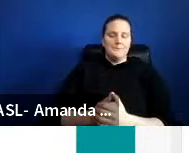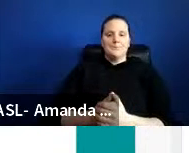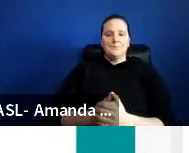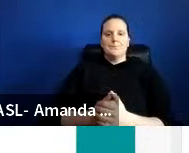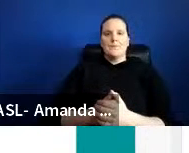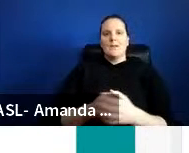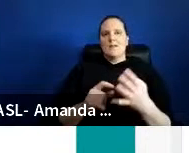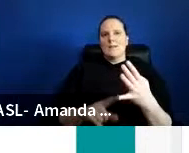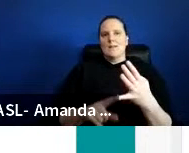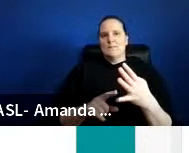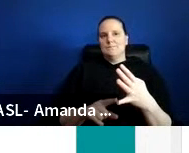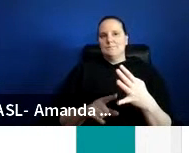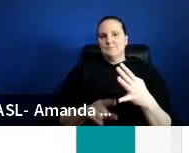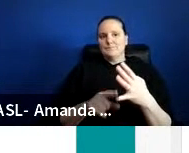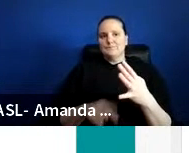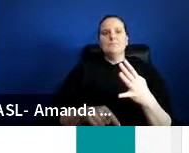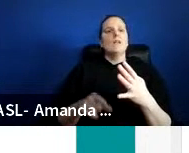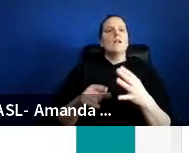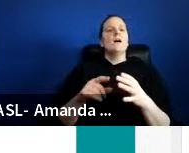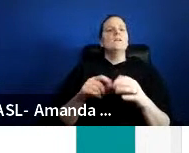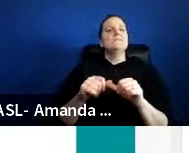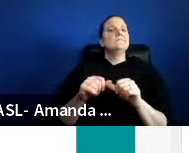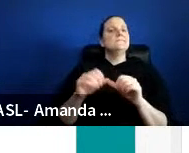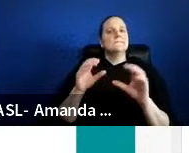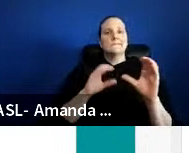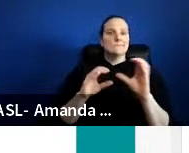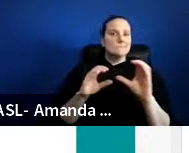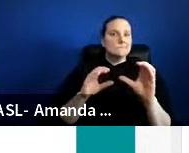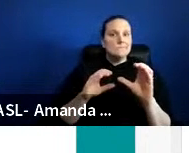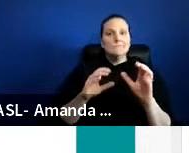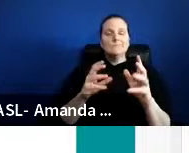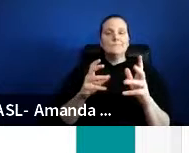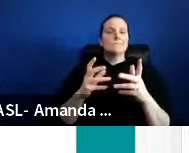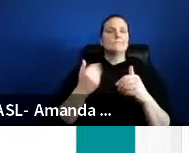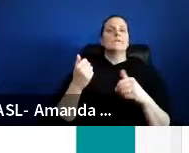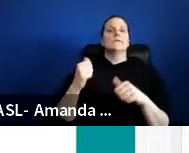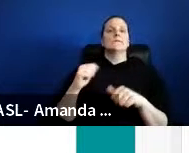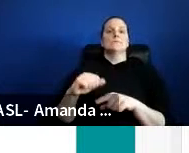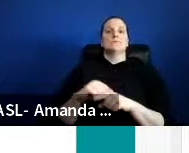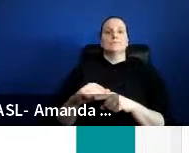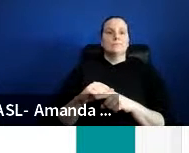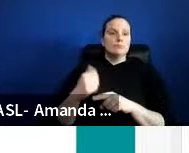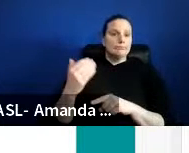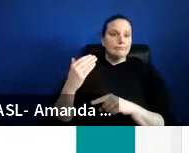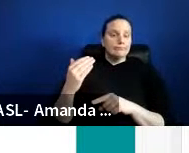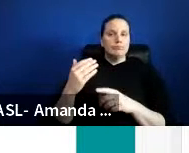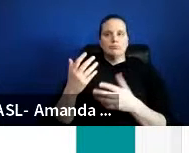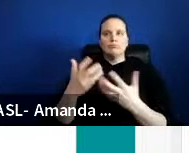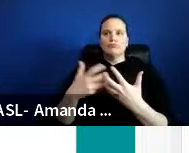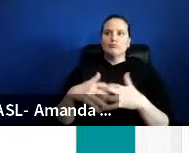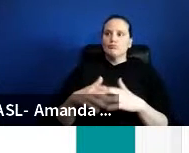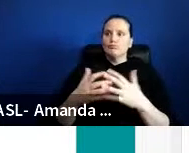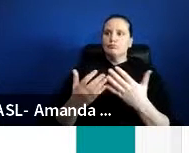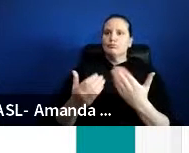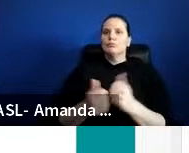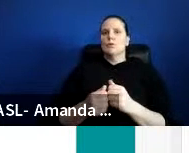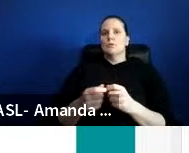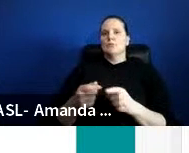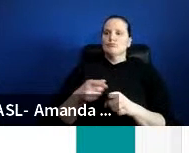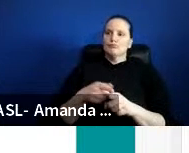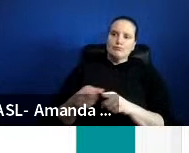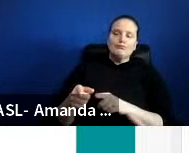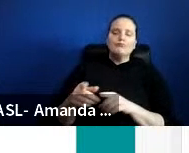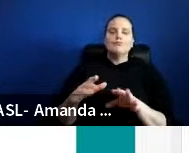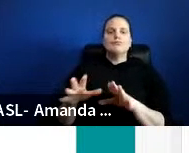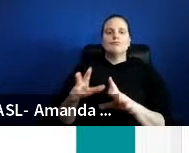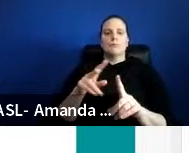last one is really to continue to explore a lot of the best practices that we know work well in the trades could be better